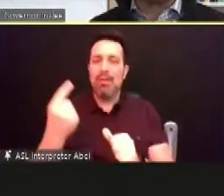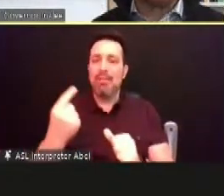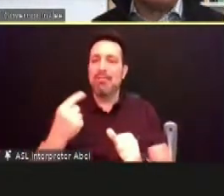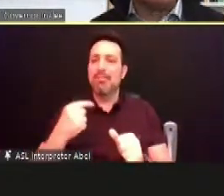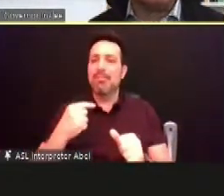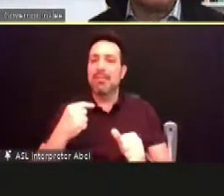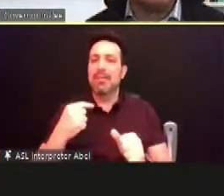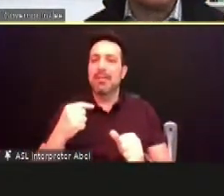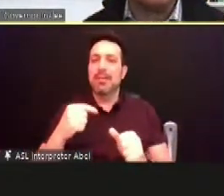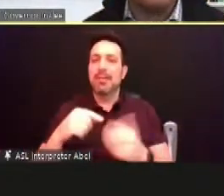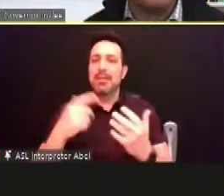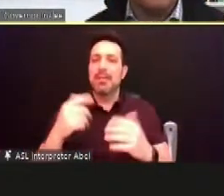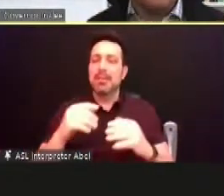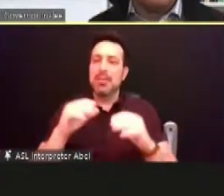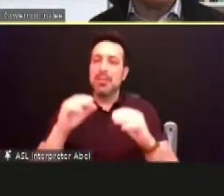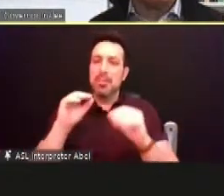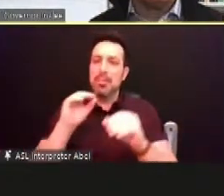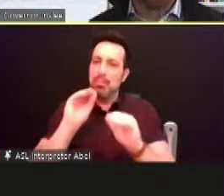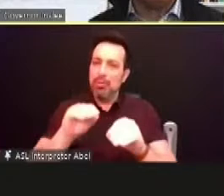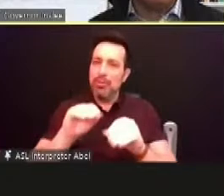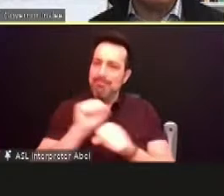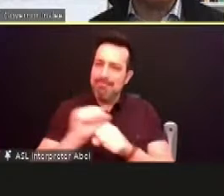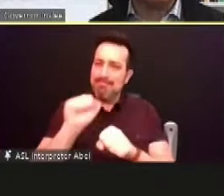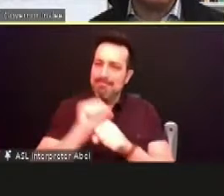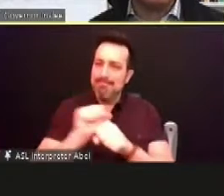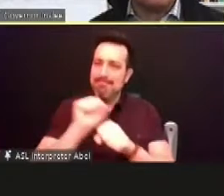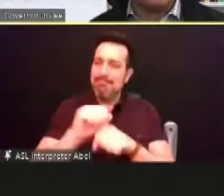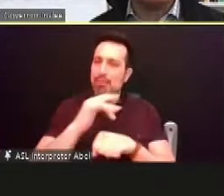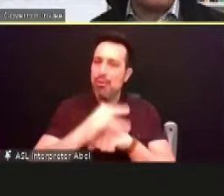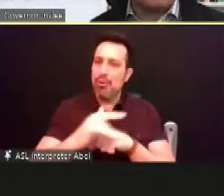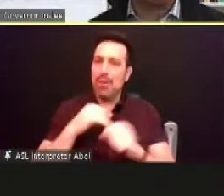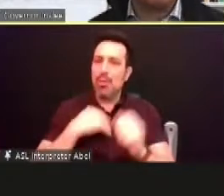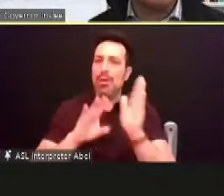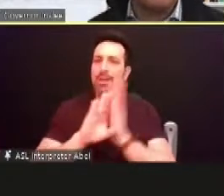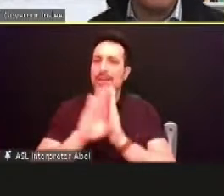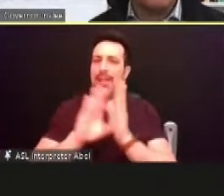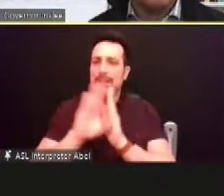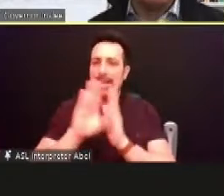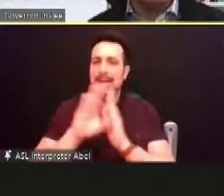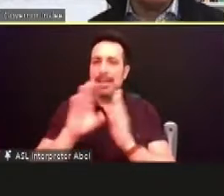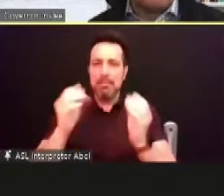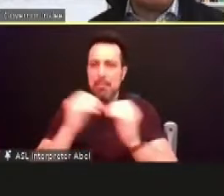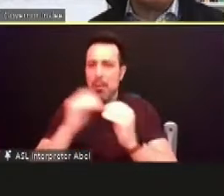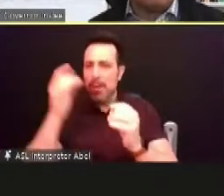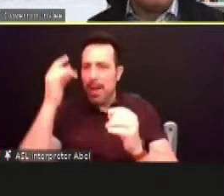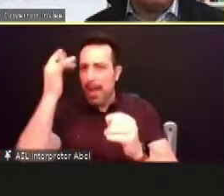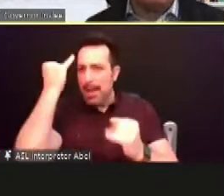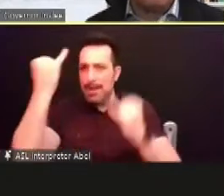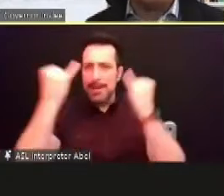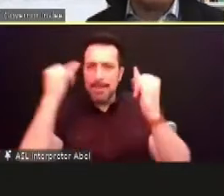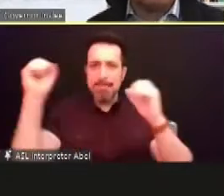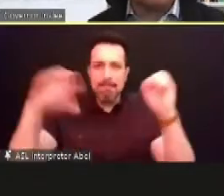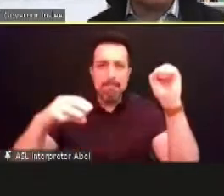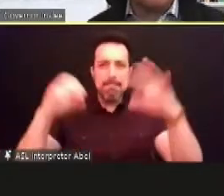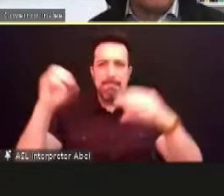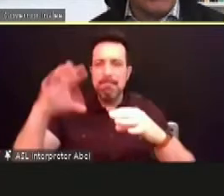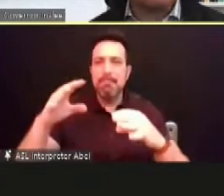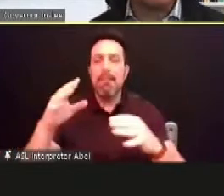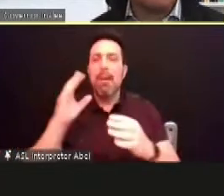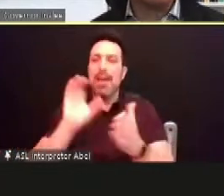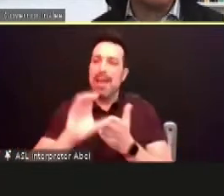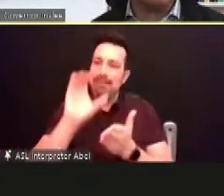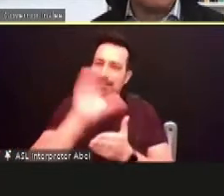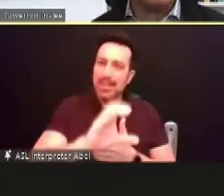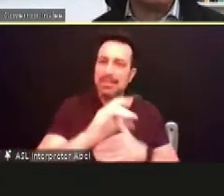little sweat equity in early. We're developing intellectual capital here that we make an investment in earlier.